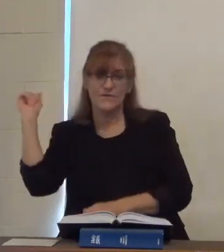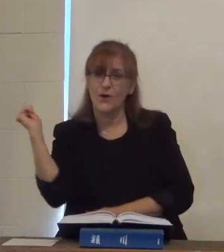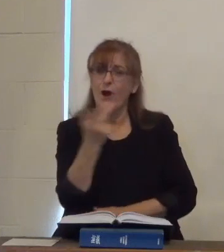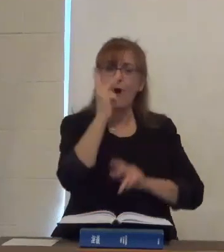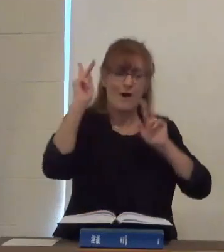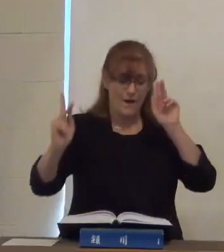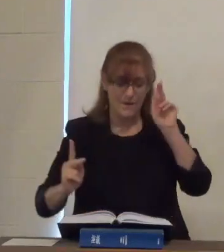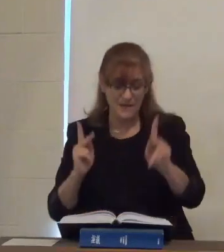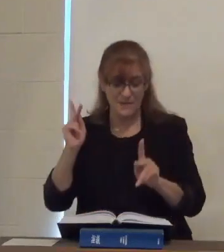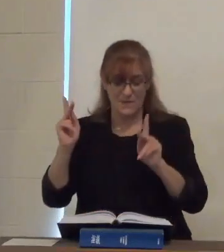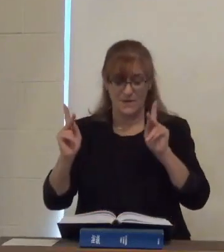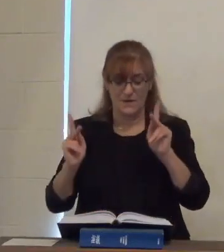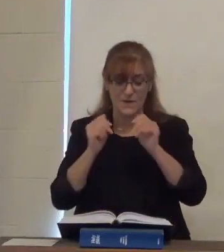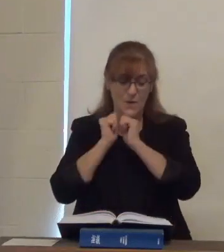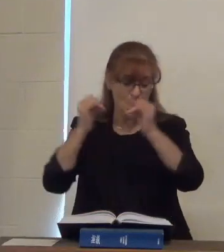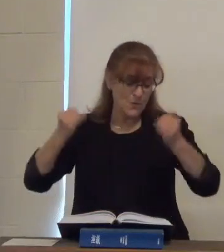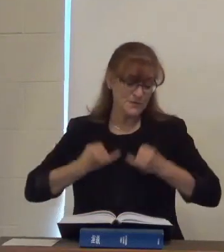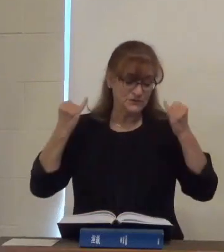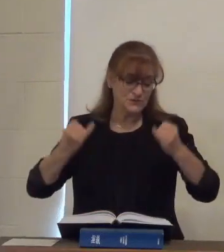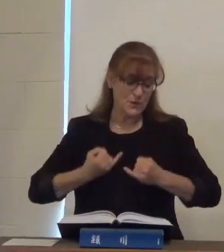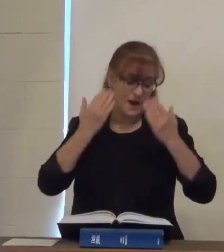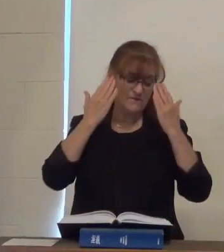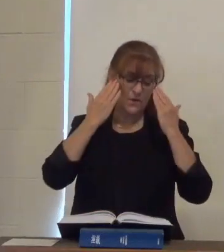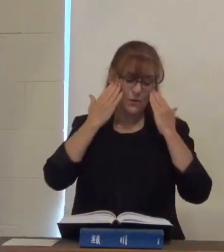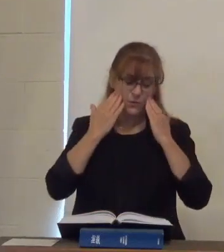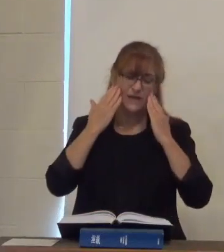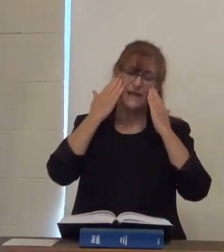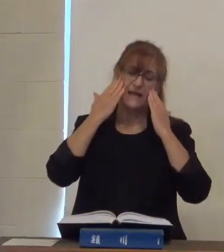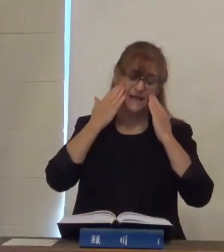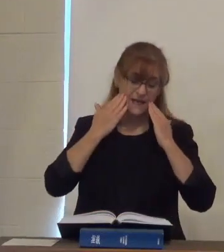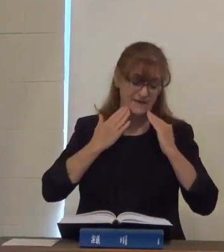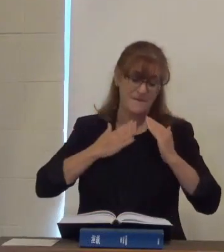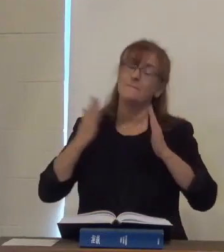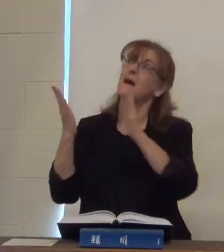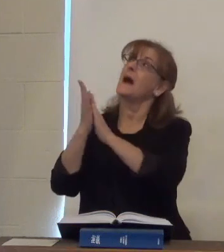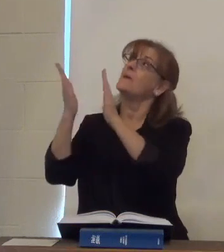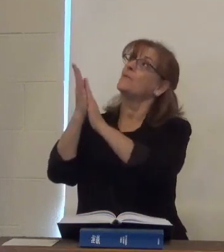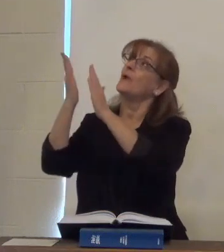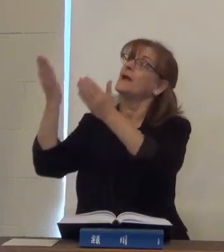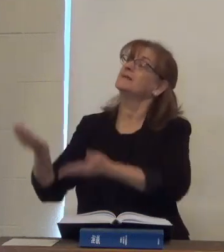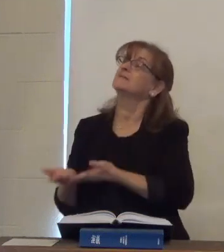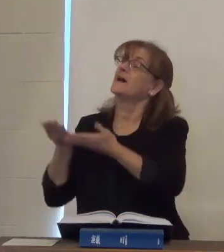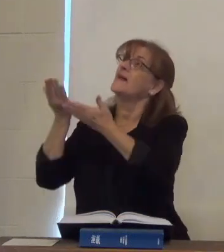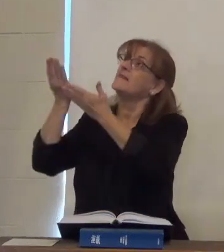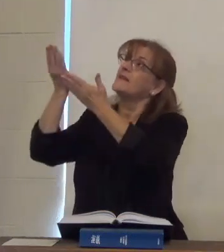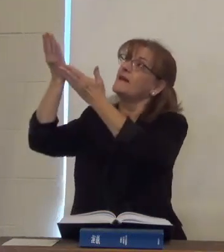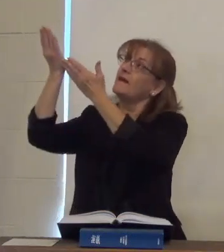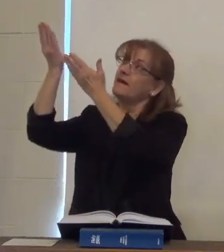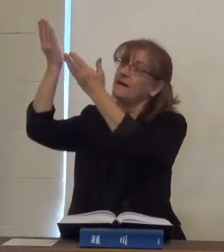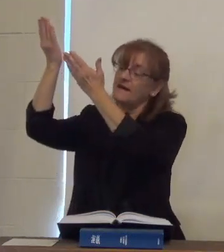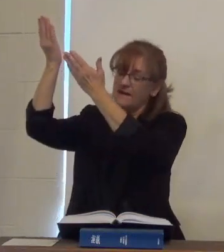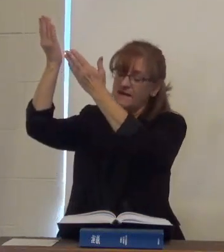die for men. With joyful grief I lift my